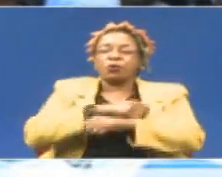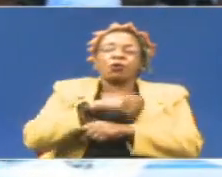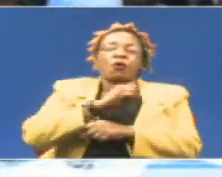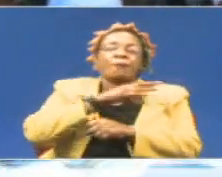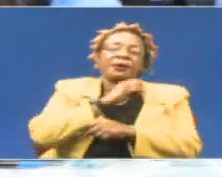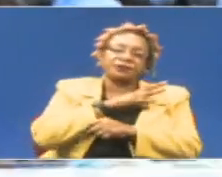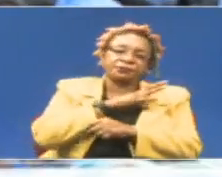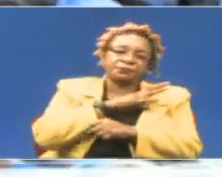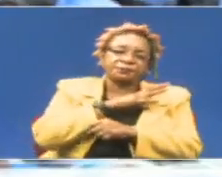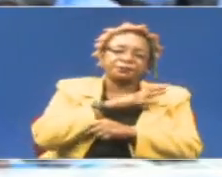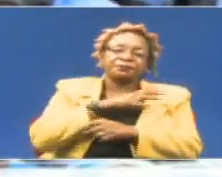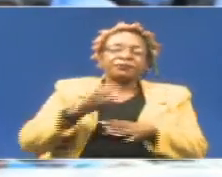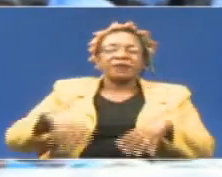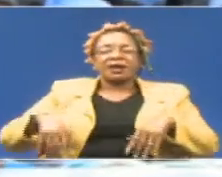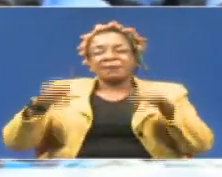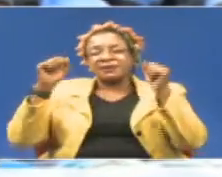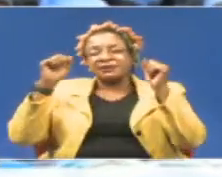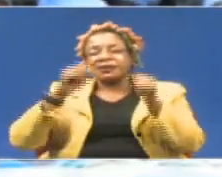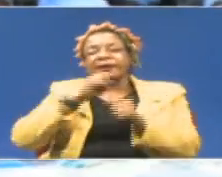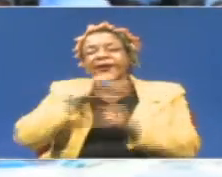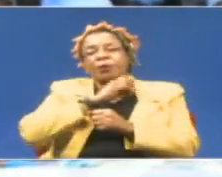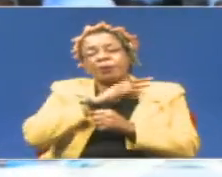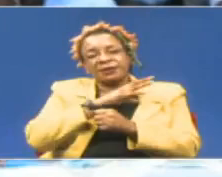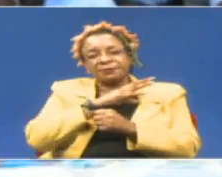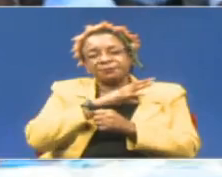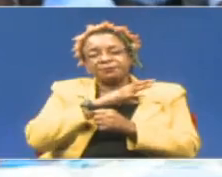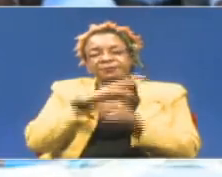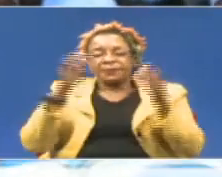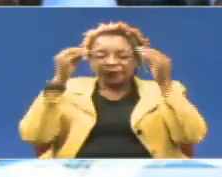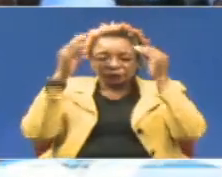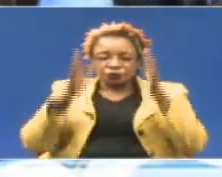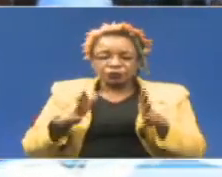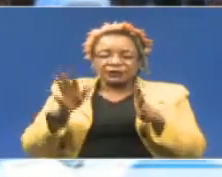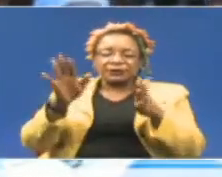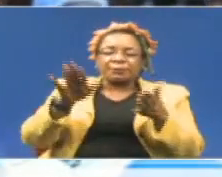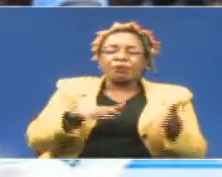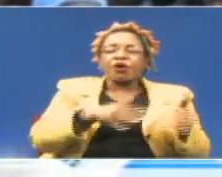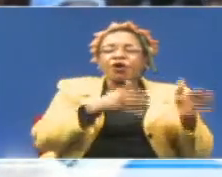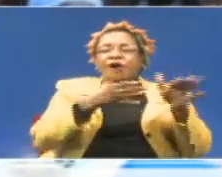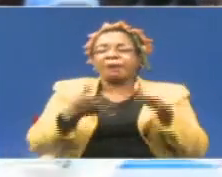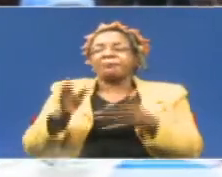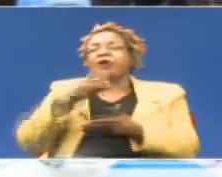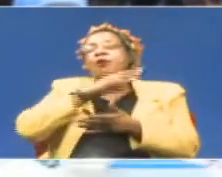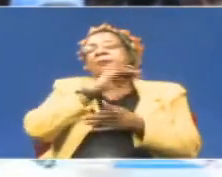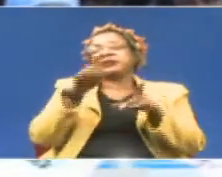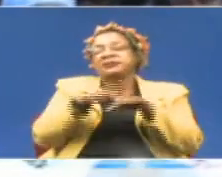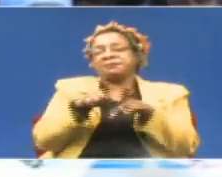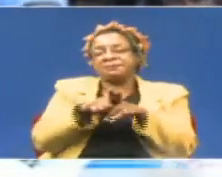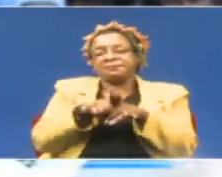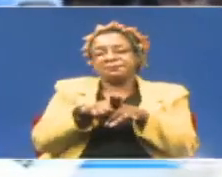complain. Headmaster ana complain. Wanafunzi wananiimbia shairi wana complain.